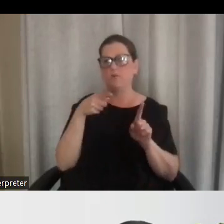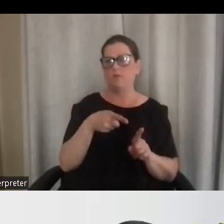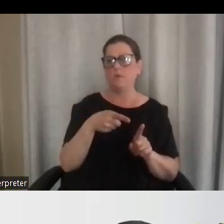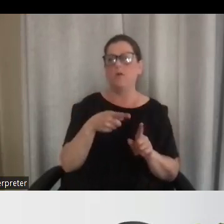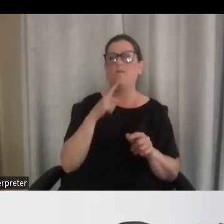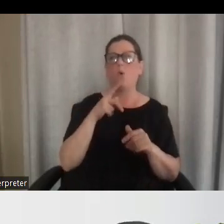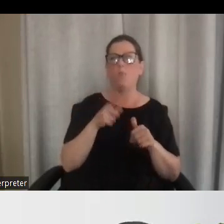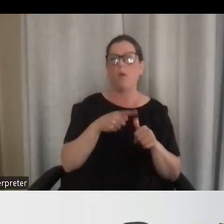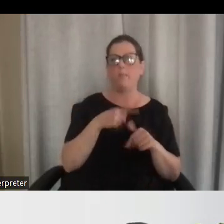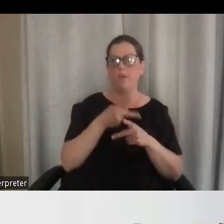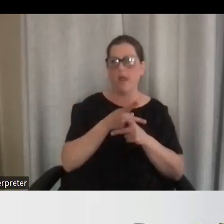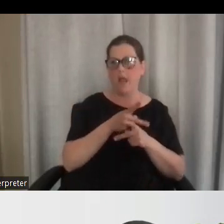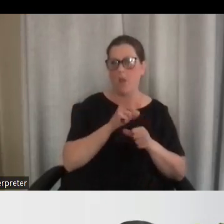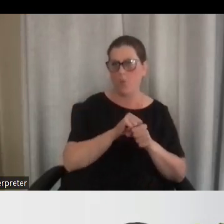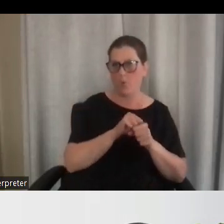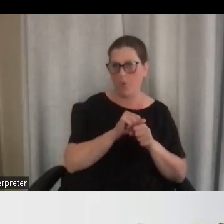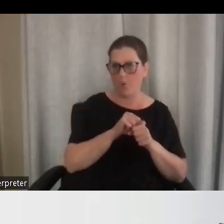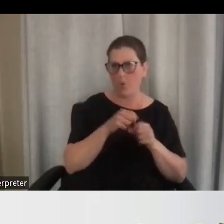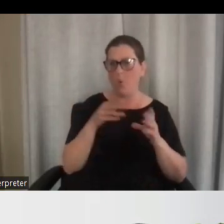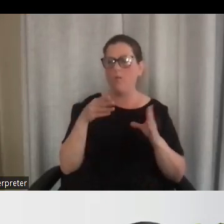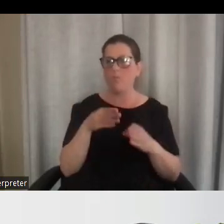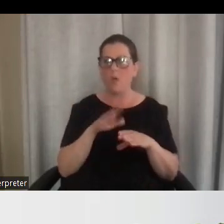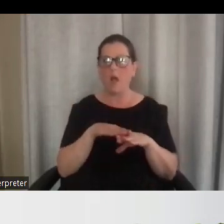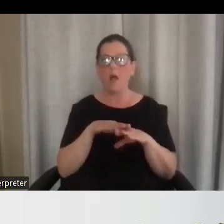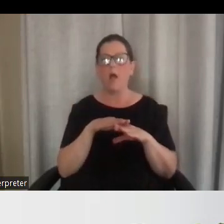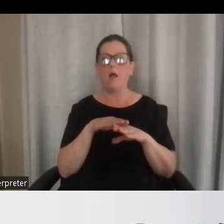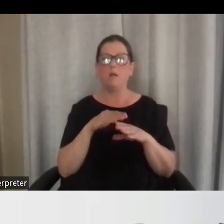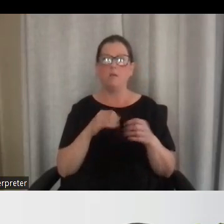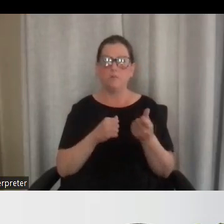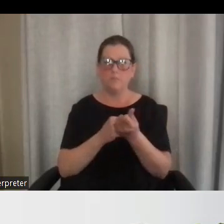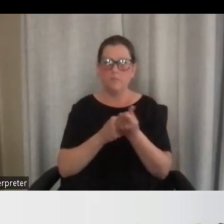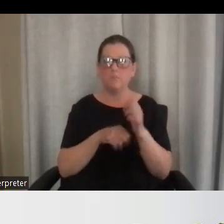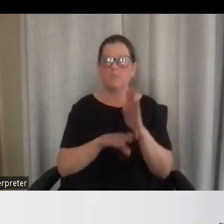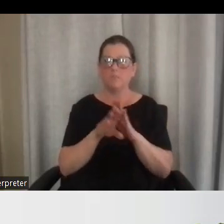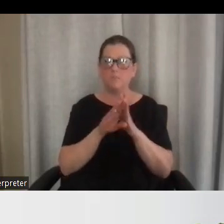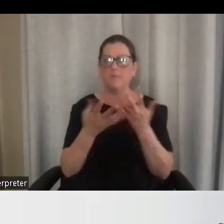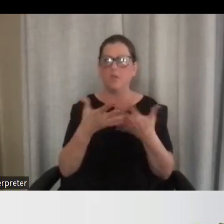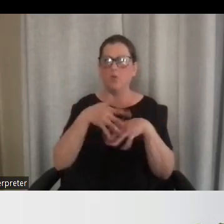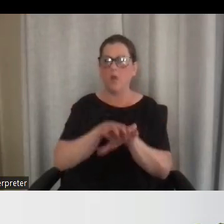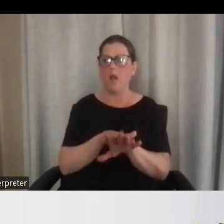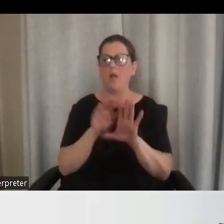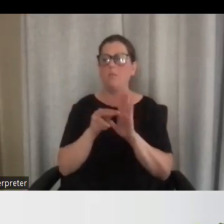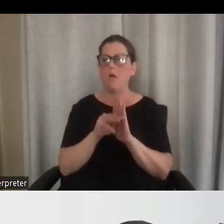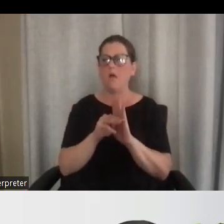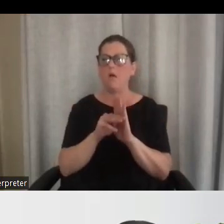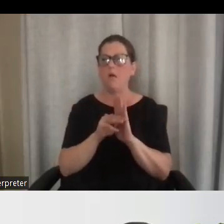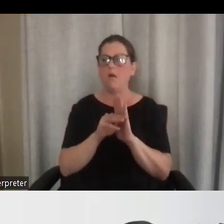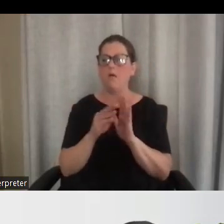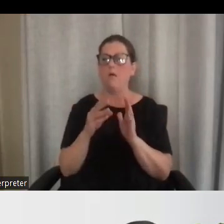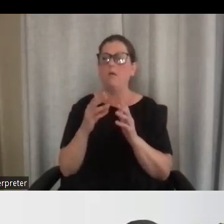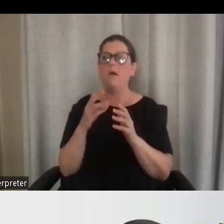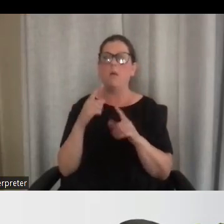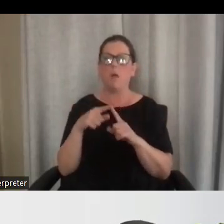work, and we're focused on supporting and developing integrated models in primary care, as well as